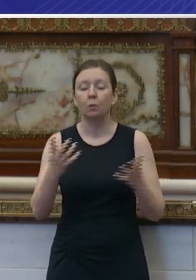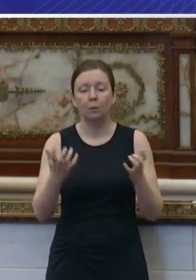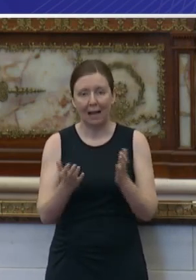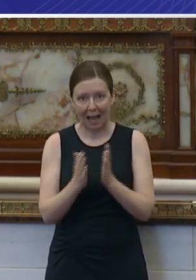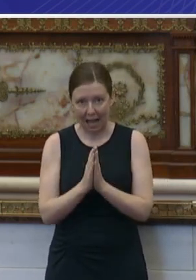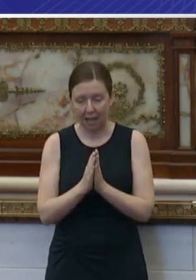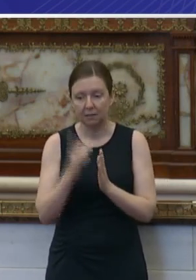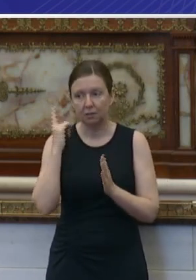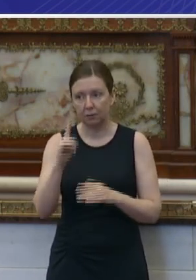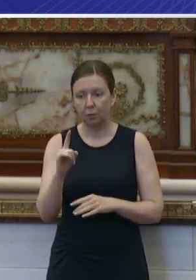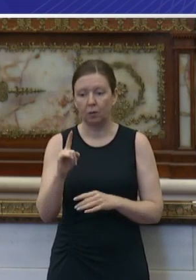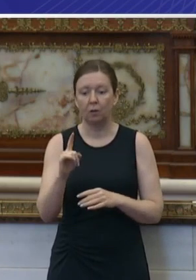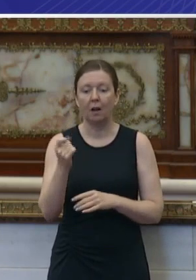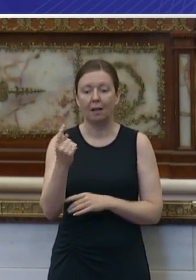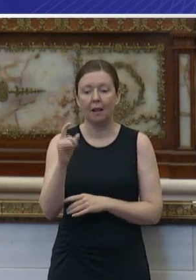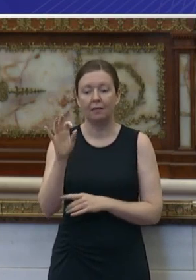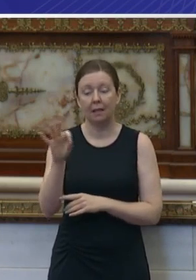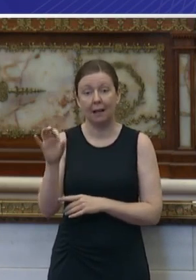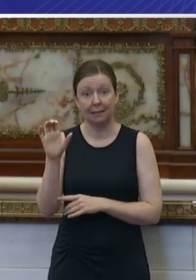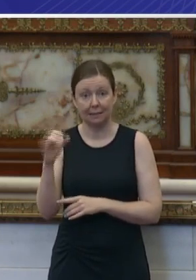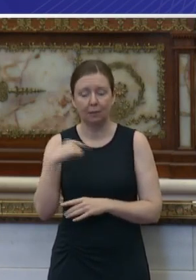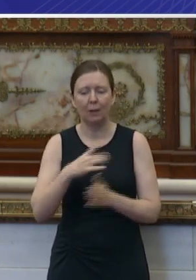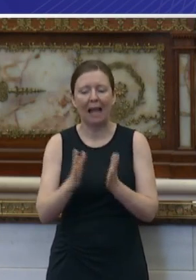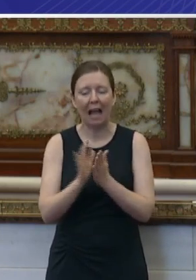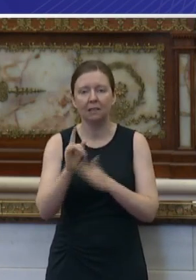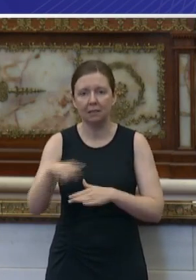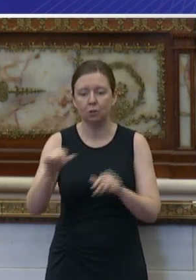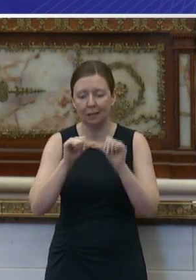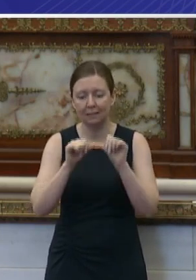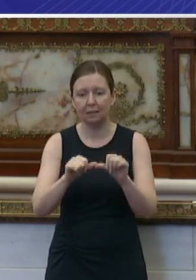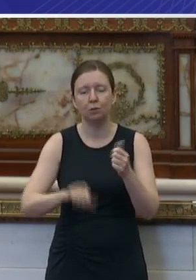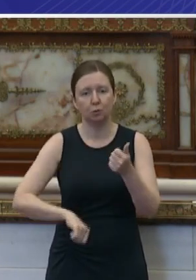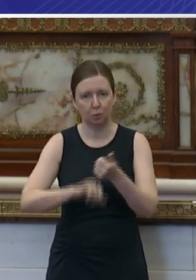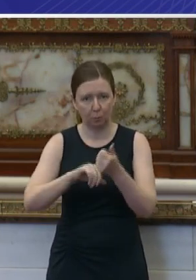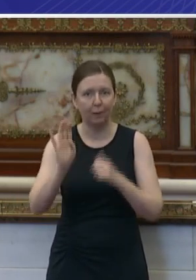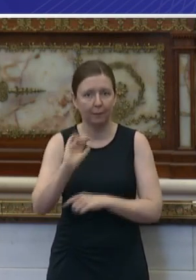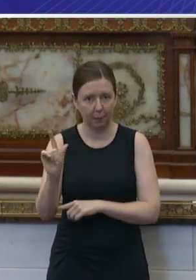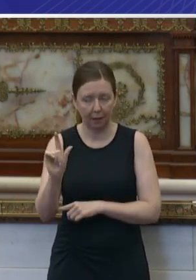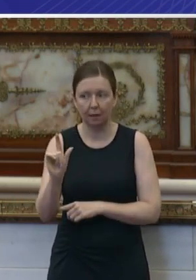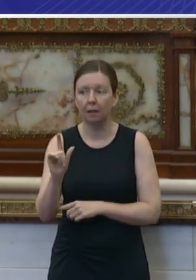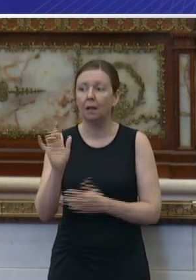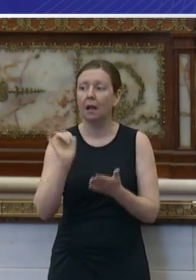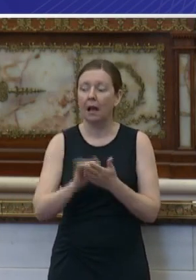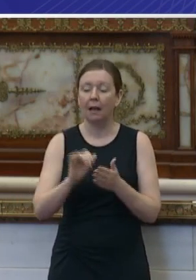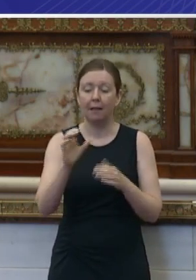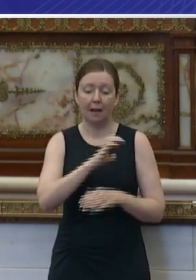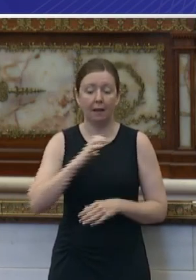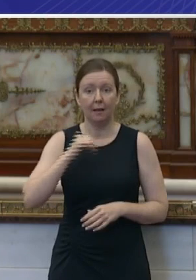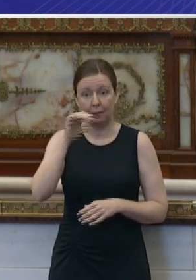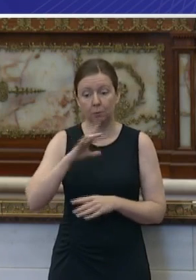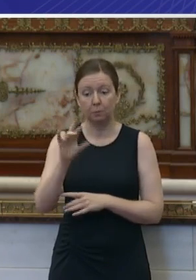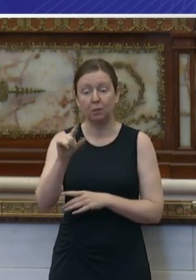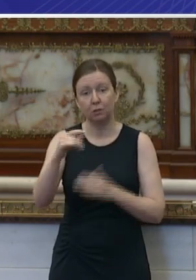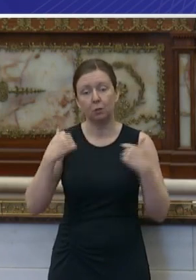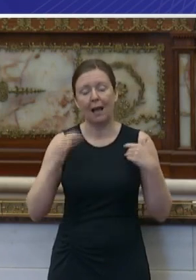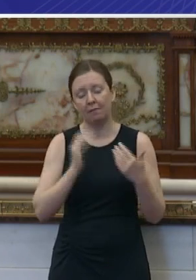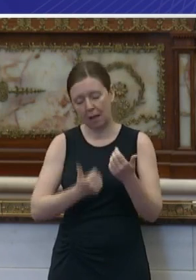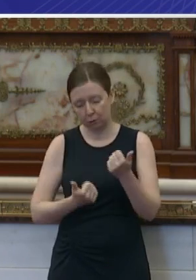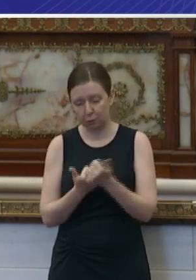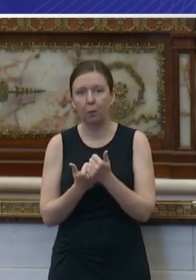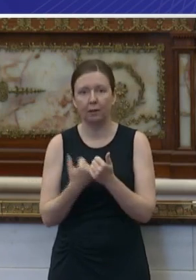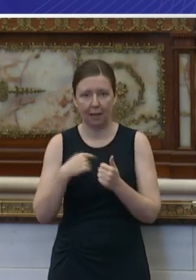ask, on behalf of 1199C, we ask that you continue to support this bill, and that Councilwoman Brooks, you do have our